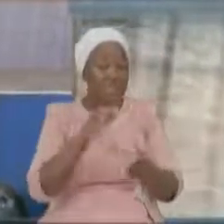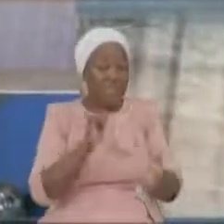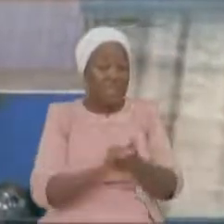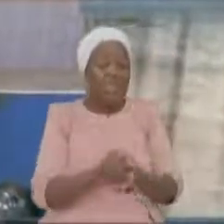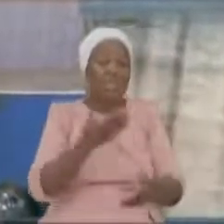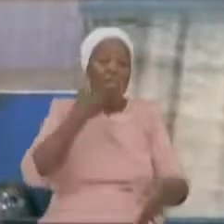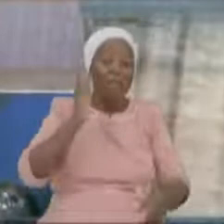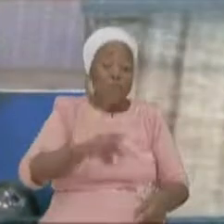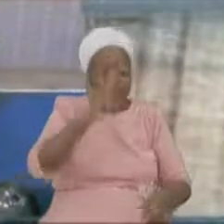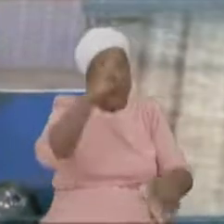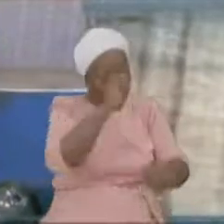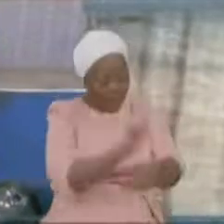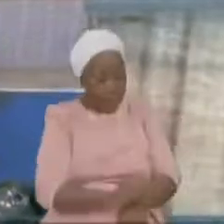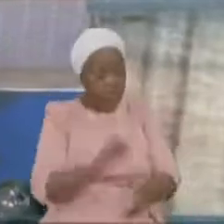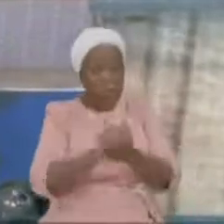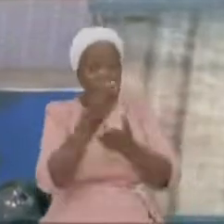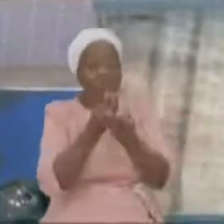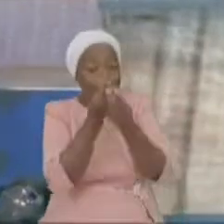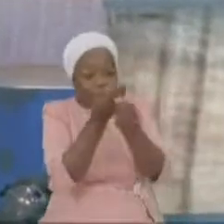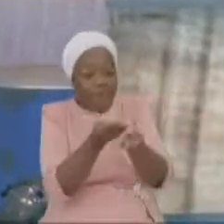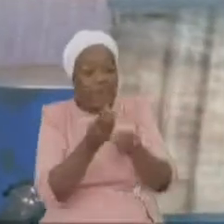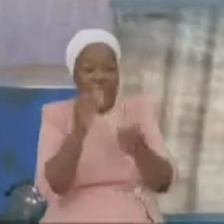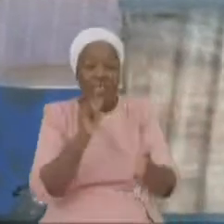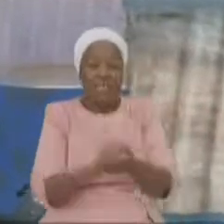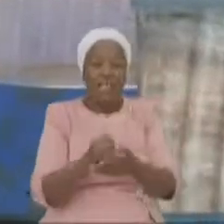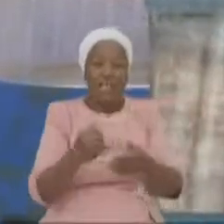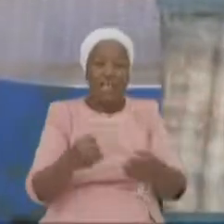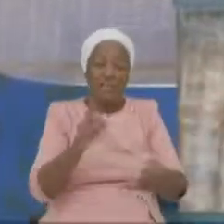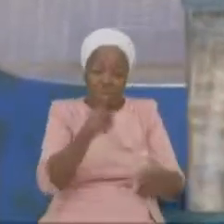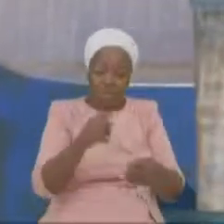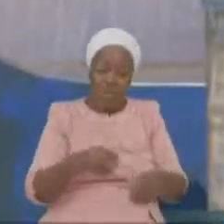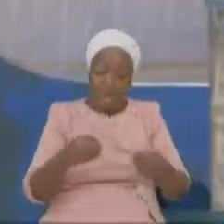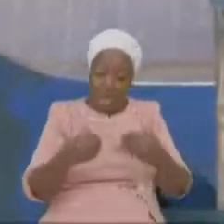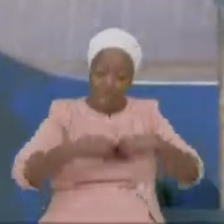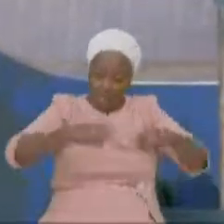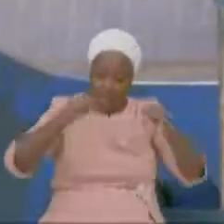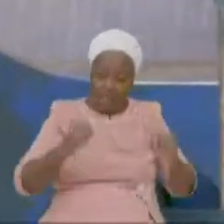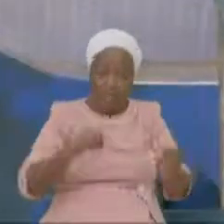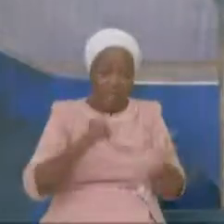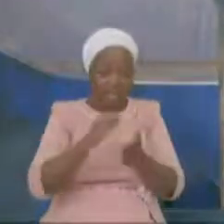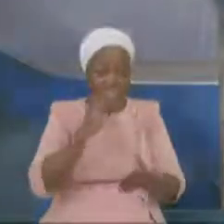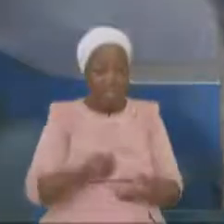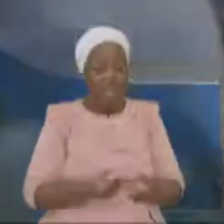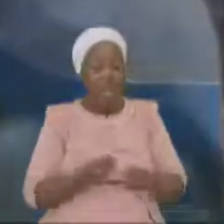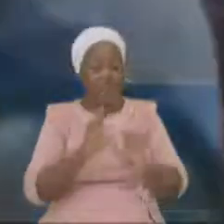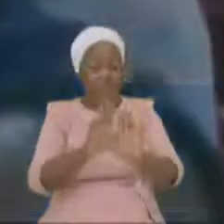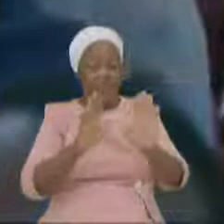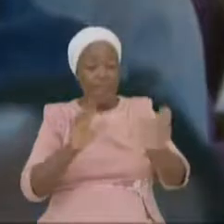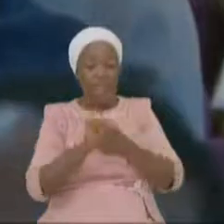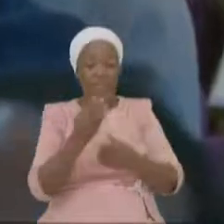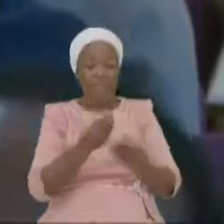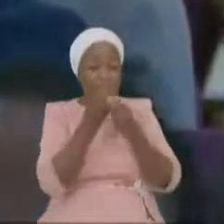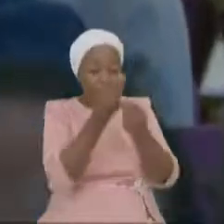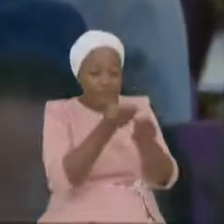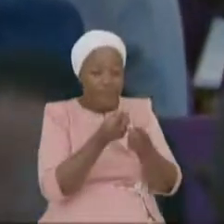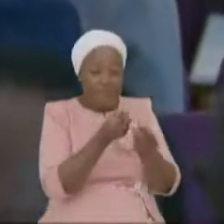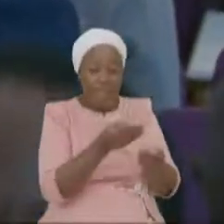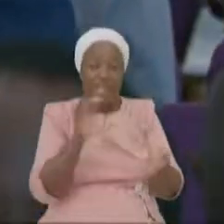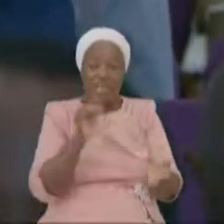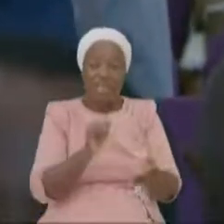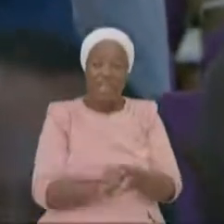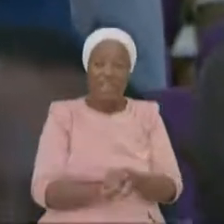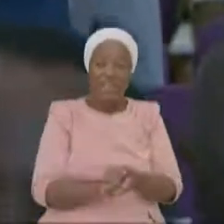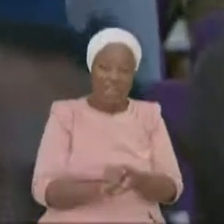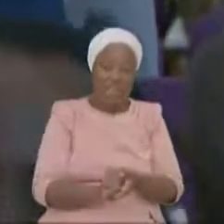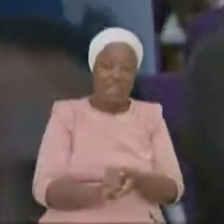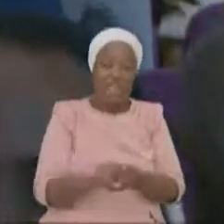we feed. It is the fear we feed. It is the pollution we feed. It is